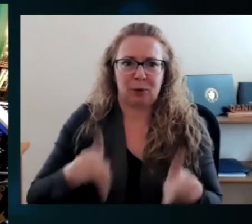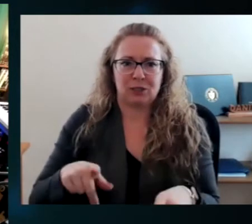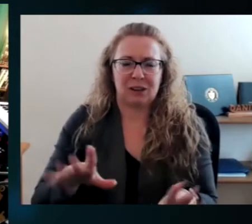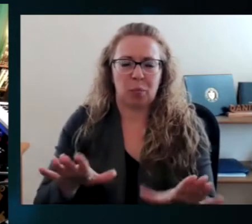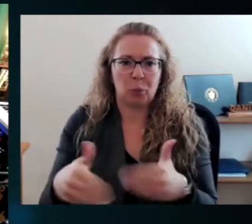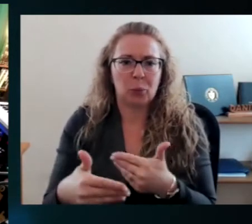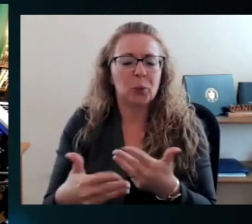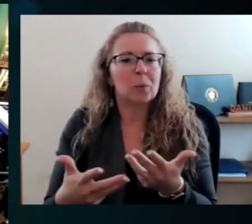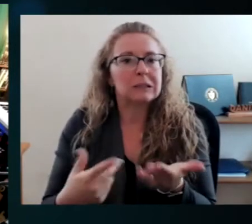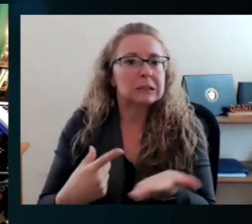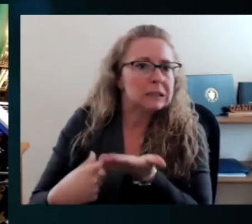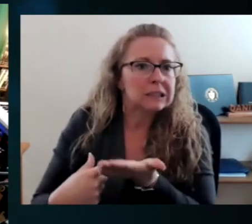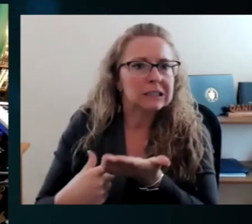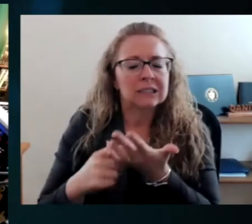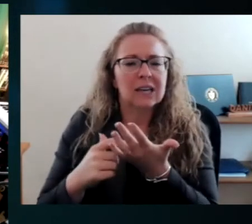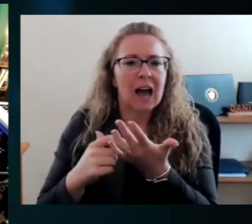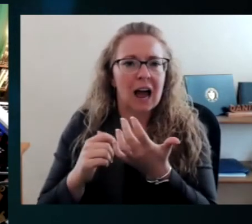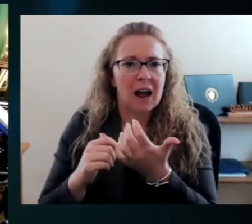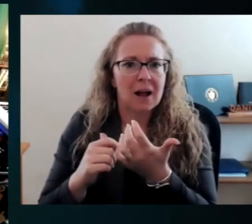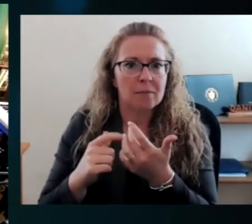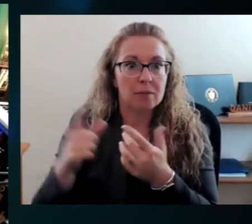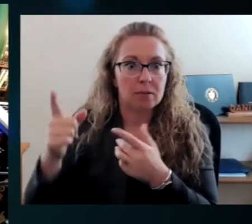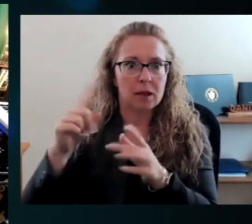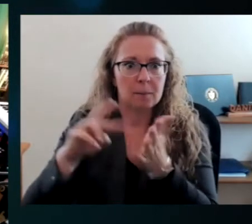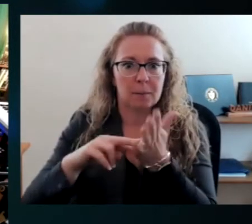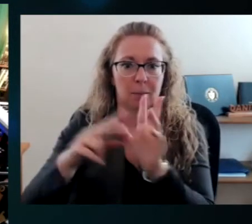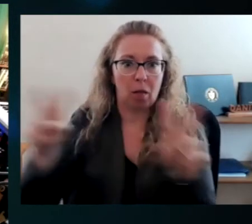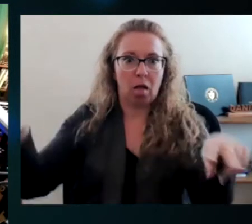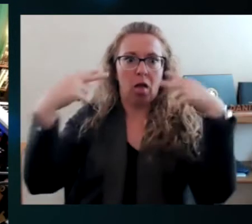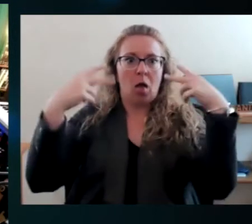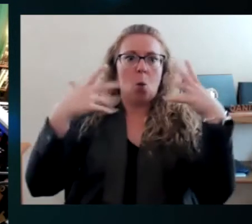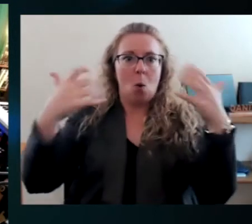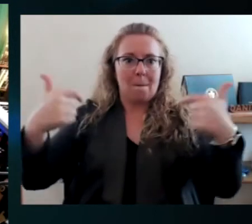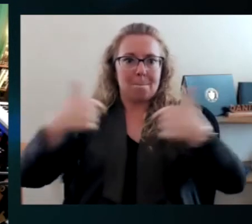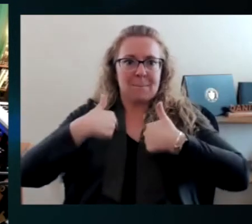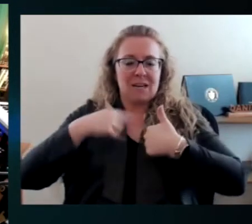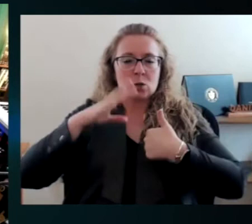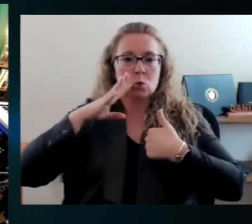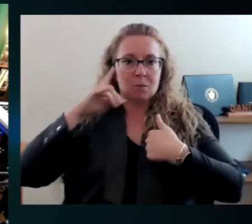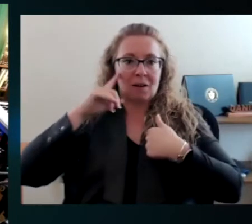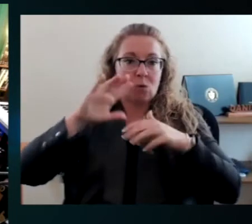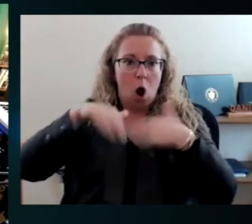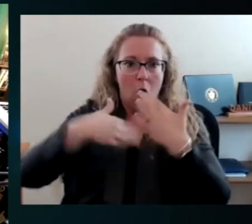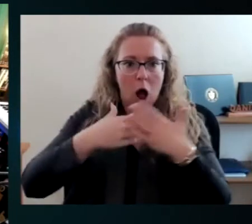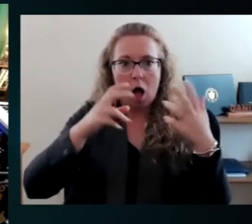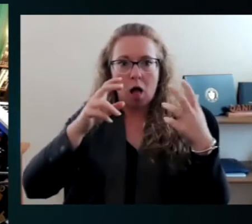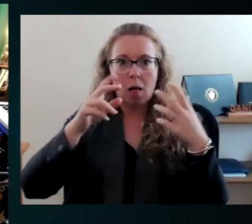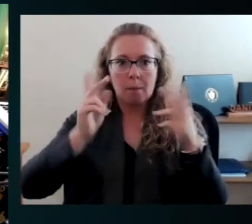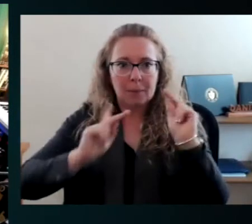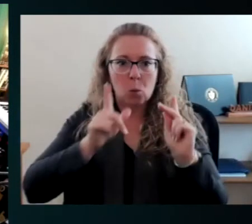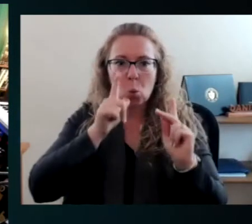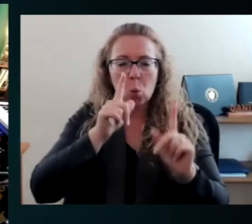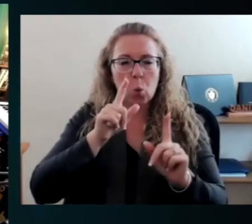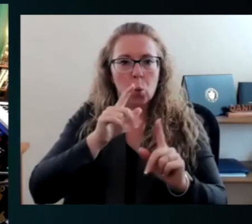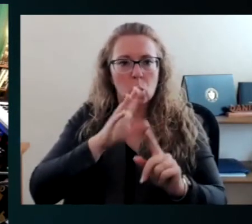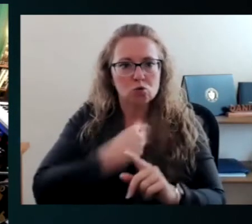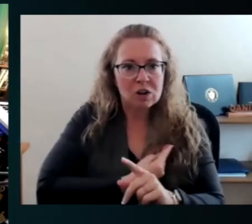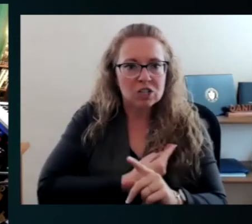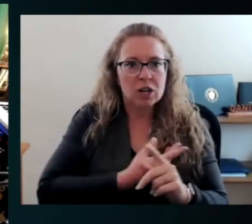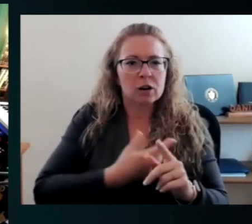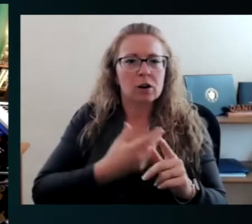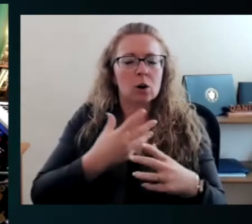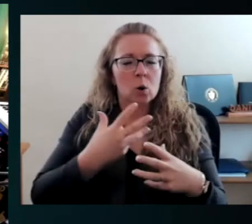finding myself suddenly tokenized and advocating for trans issues within the ACM leadership around publication